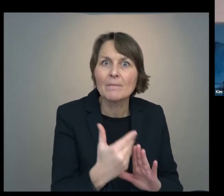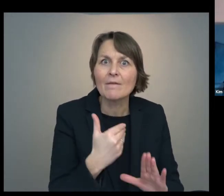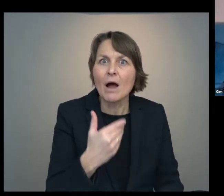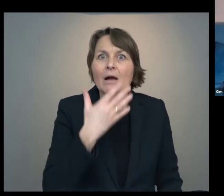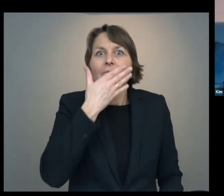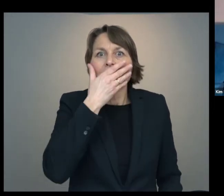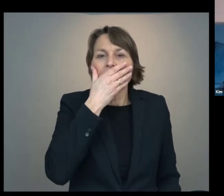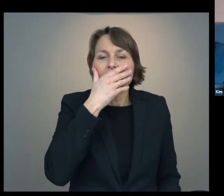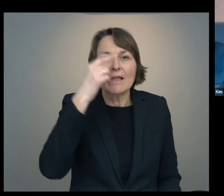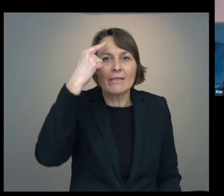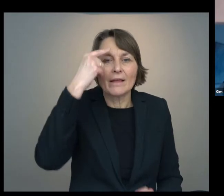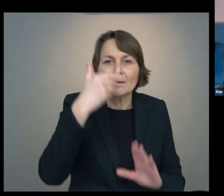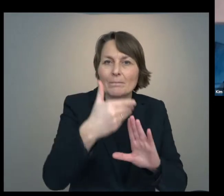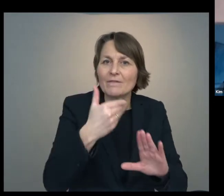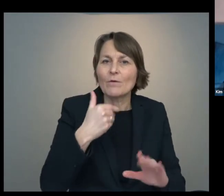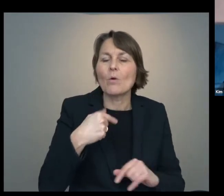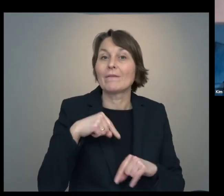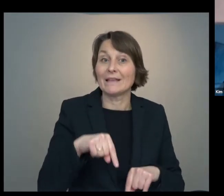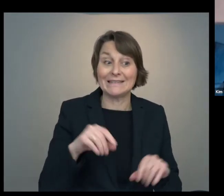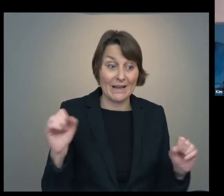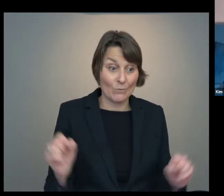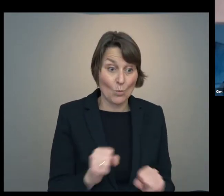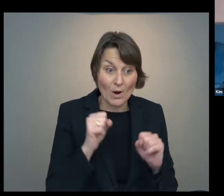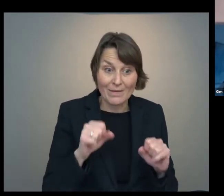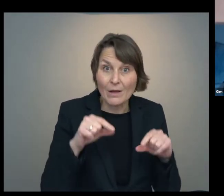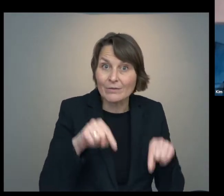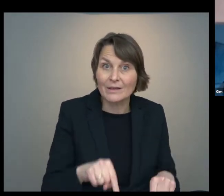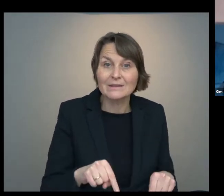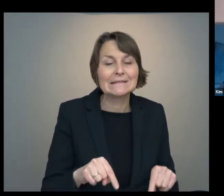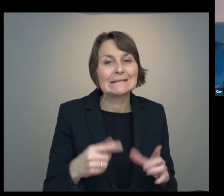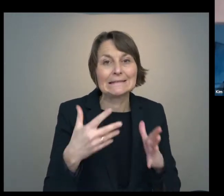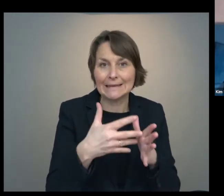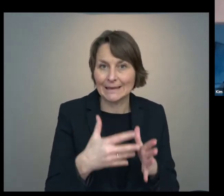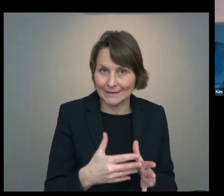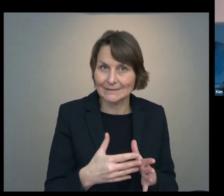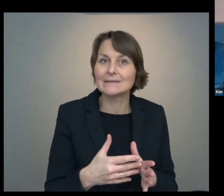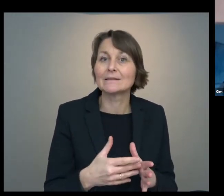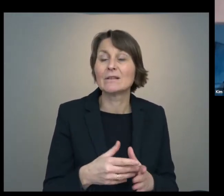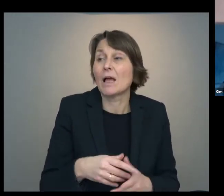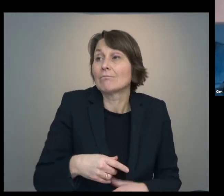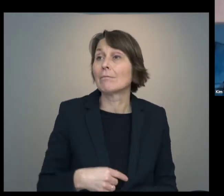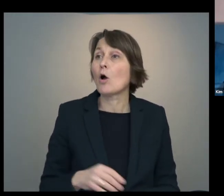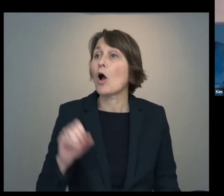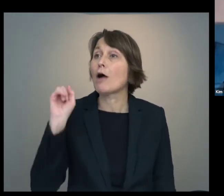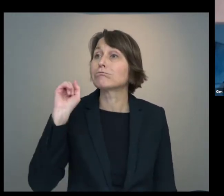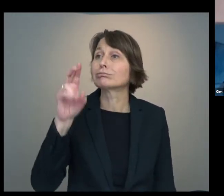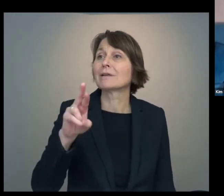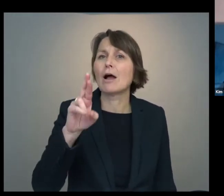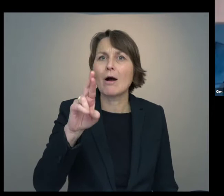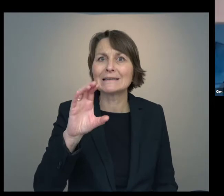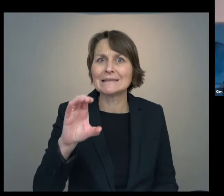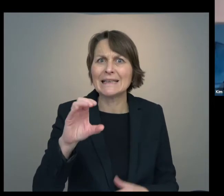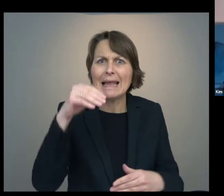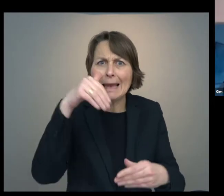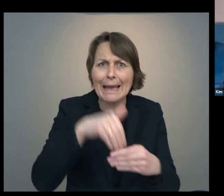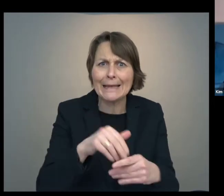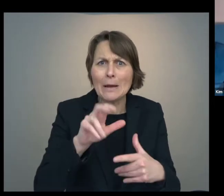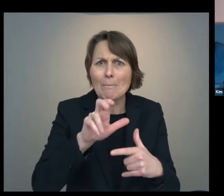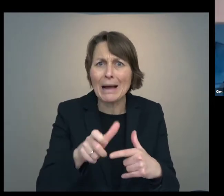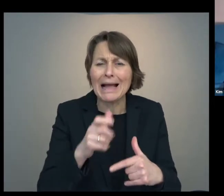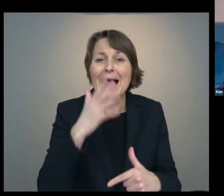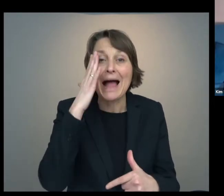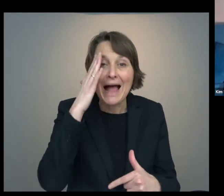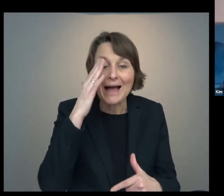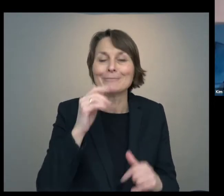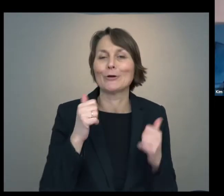actually found something that we hadn't thought of. So if it hadn't been for the Cypress test, we could have potentially shipped the RC